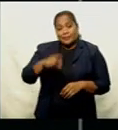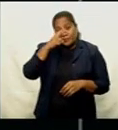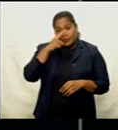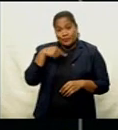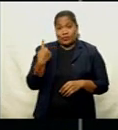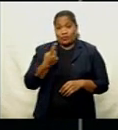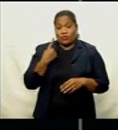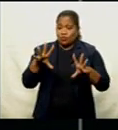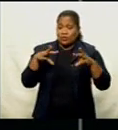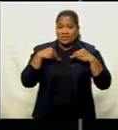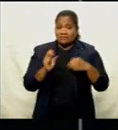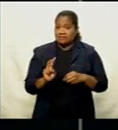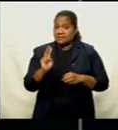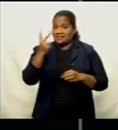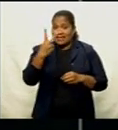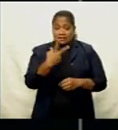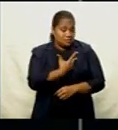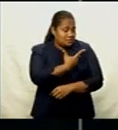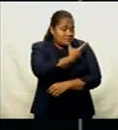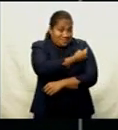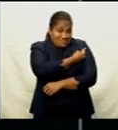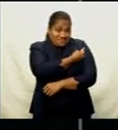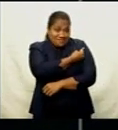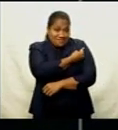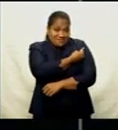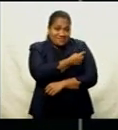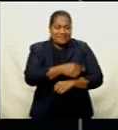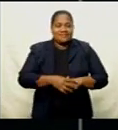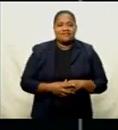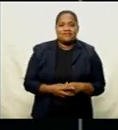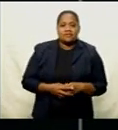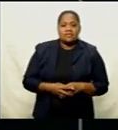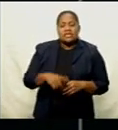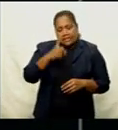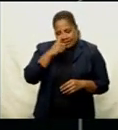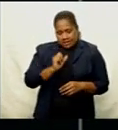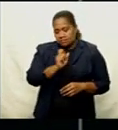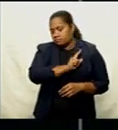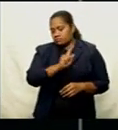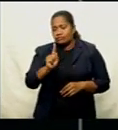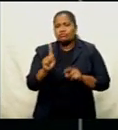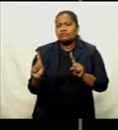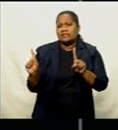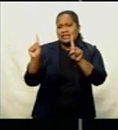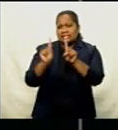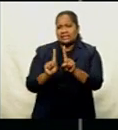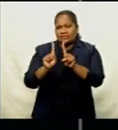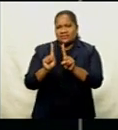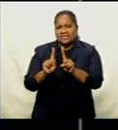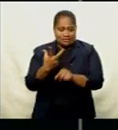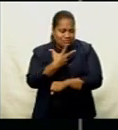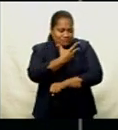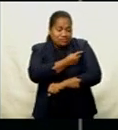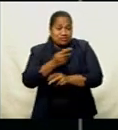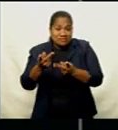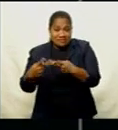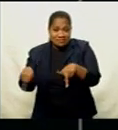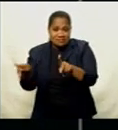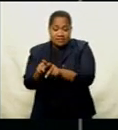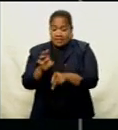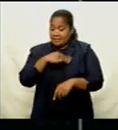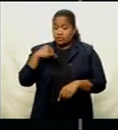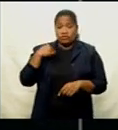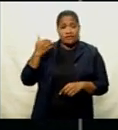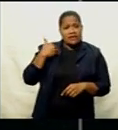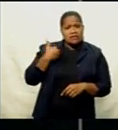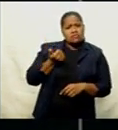due to receive the second dose of the AstraZeneca vaccine can go to their nearest vaccination site. The Ministry of Health has clarified